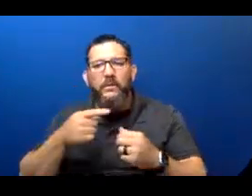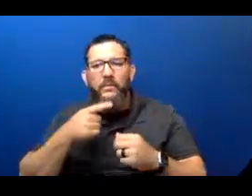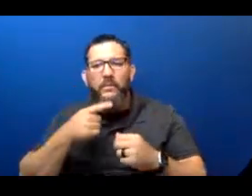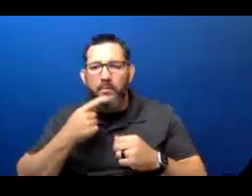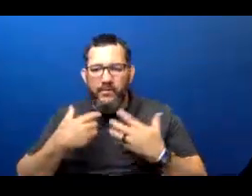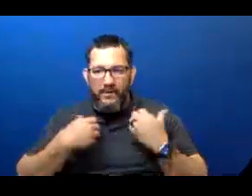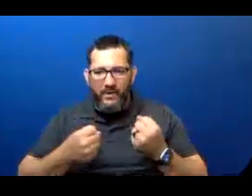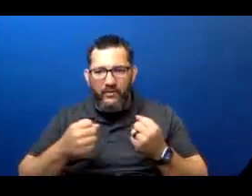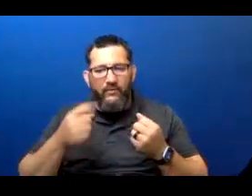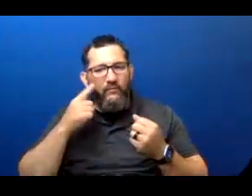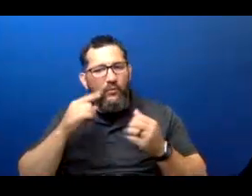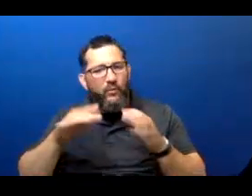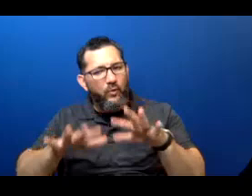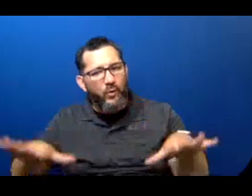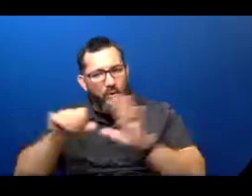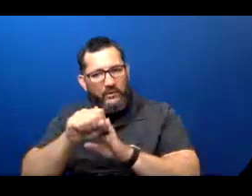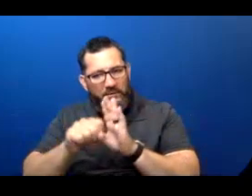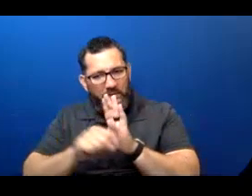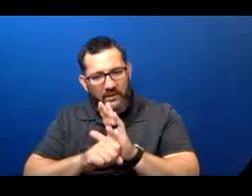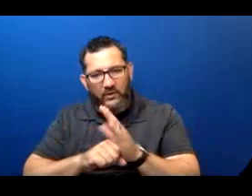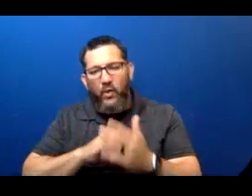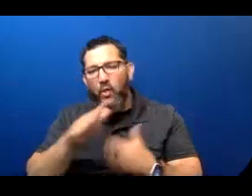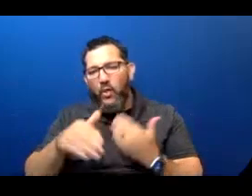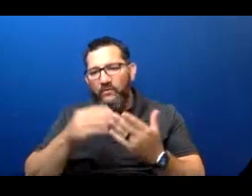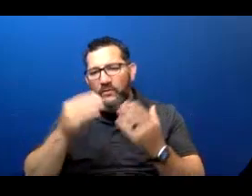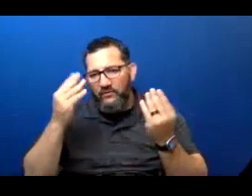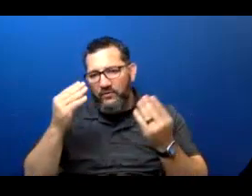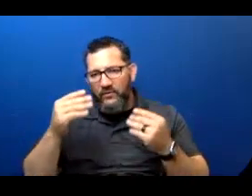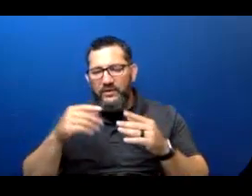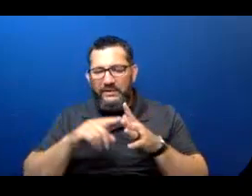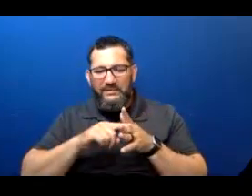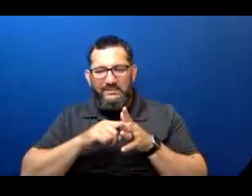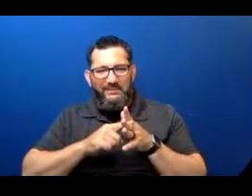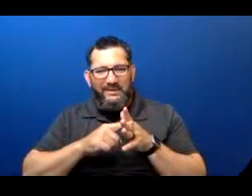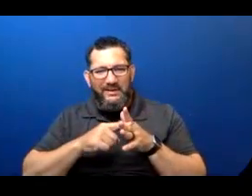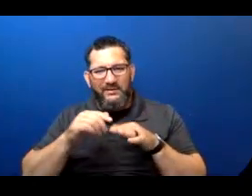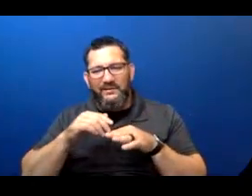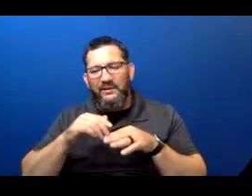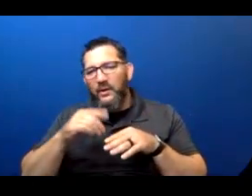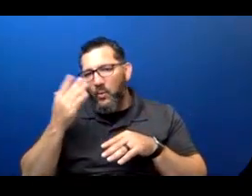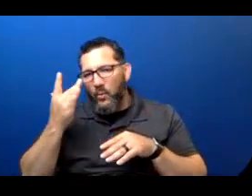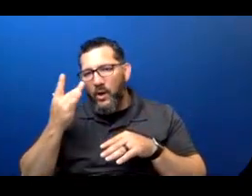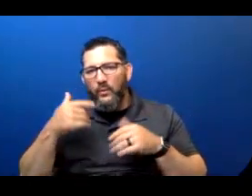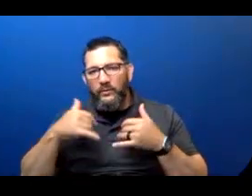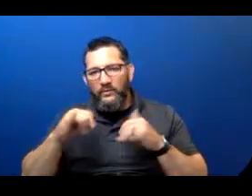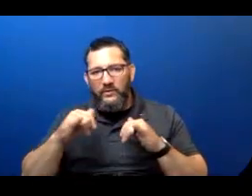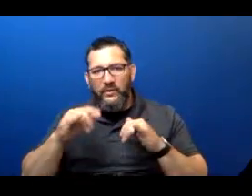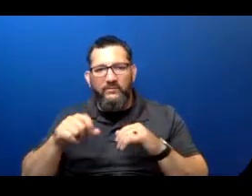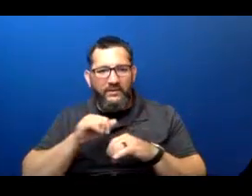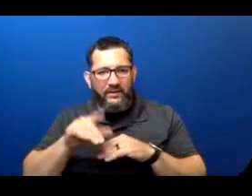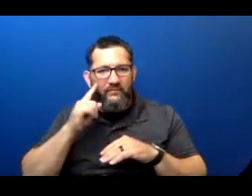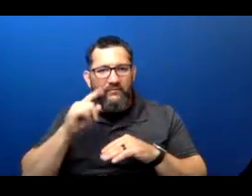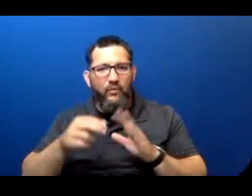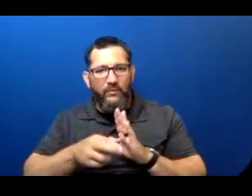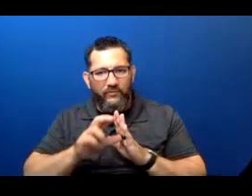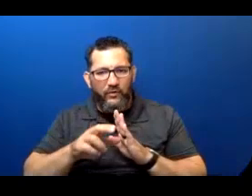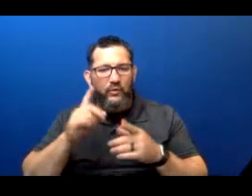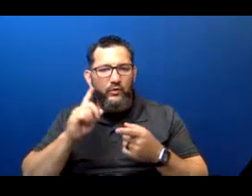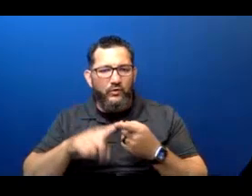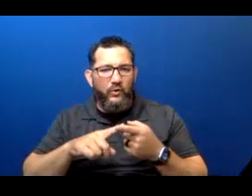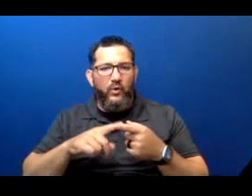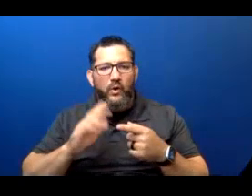across the state. So all of this information is preliminary because, we still have to send it out for review to our public resource